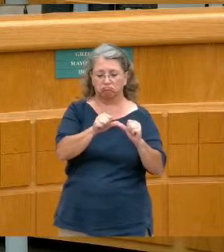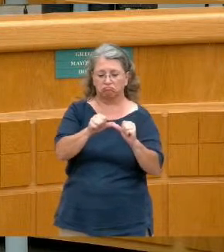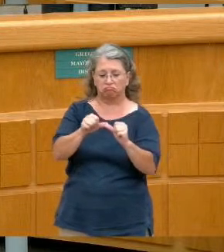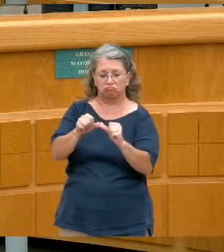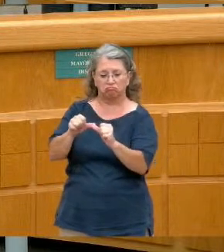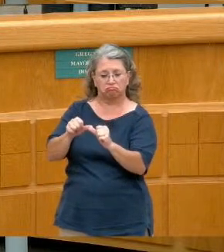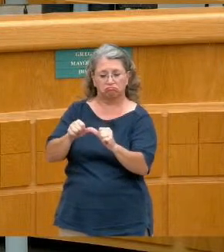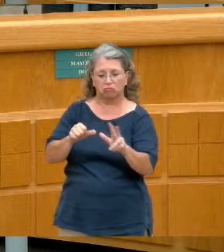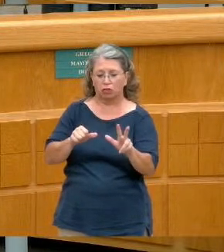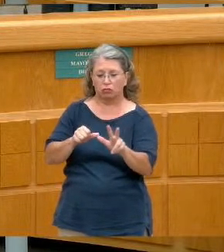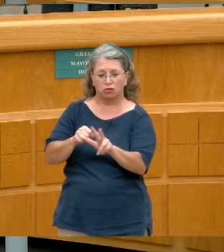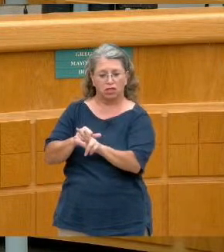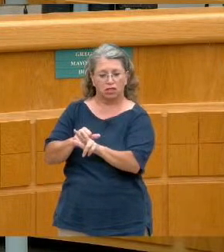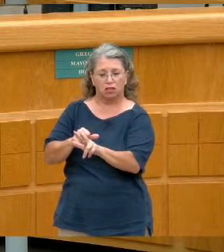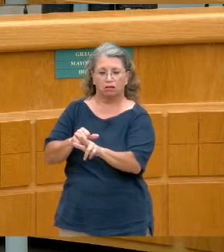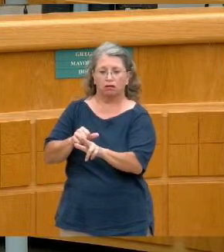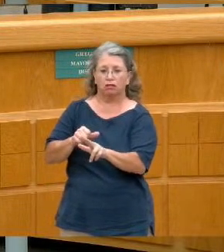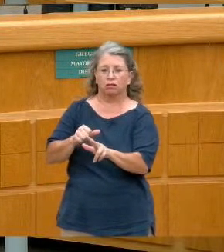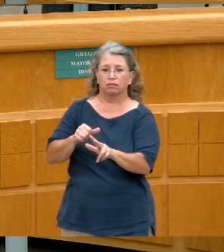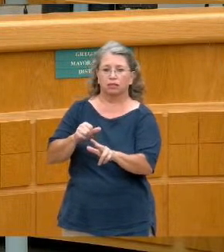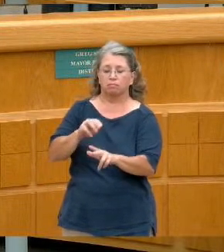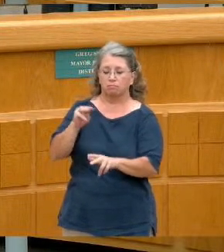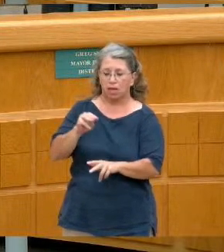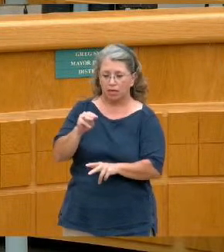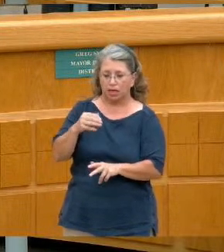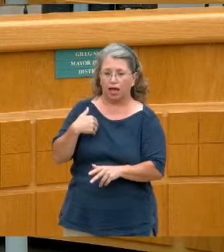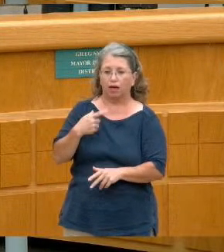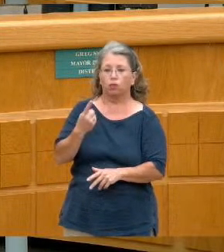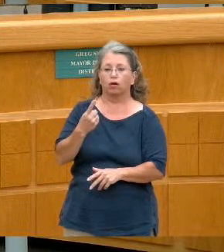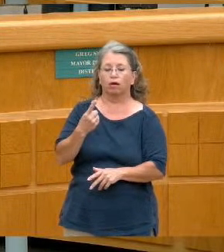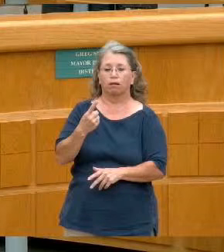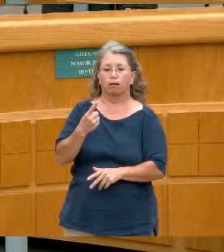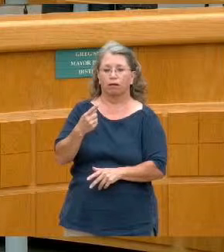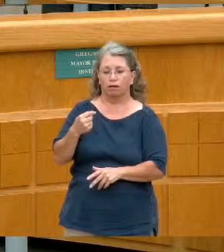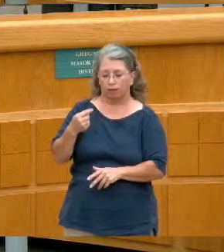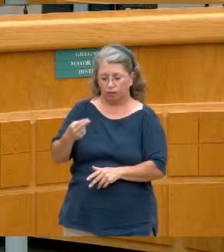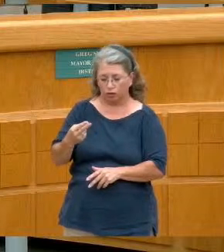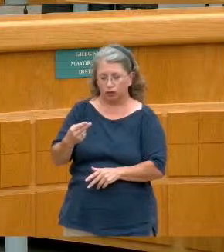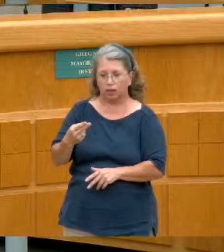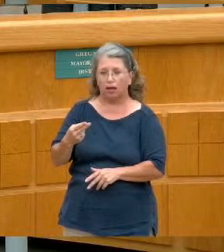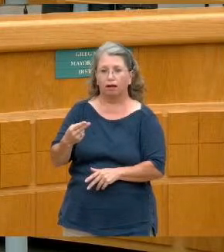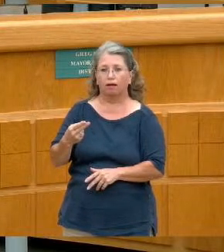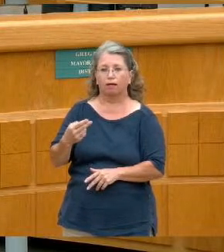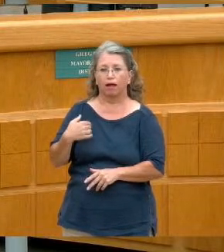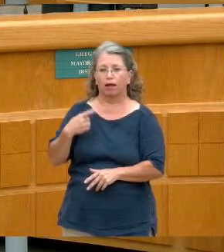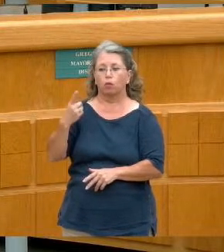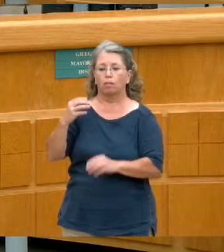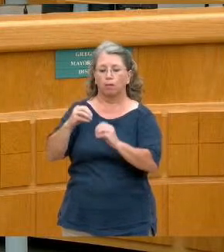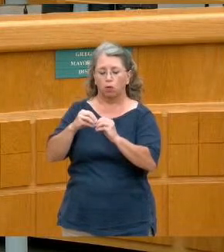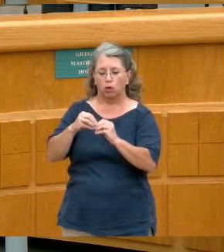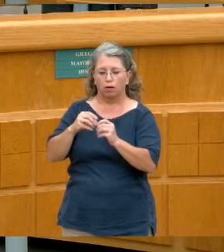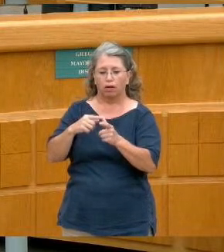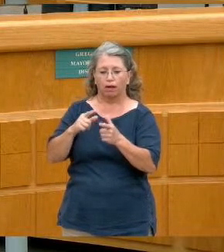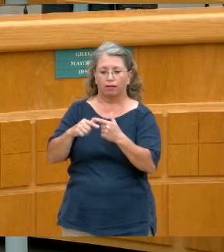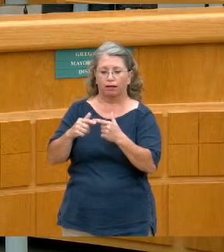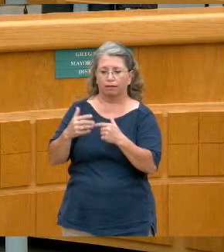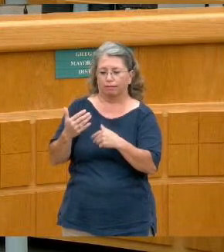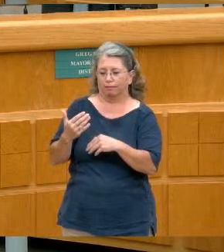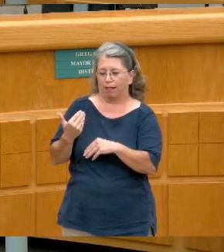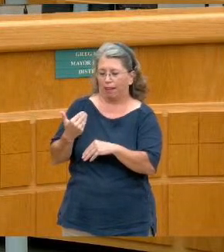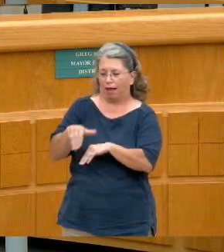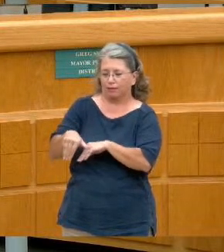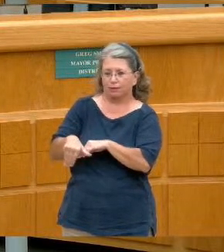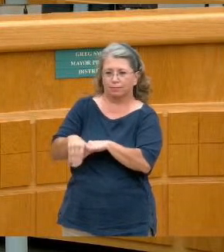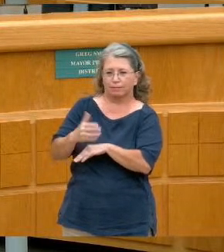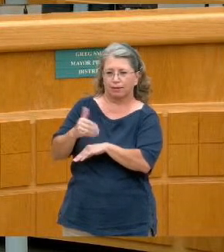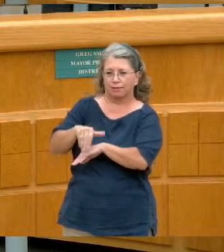Monday, we reported a death. On Thursday, there was an additional death. And then between last night and this morning, we reported earlier